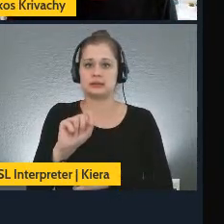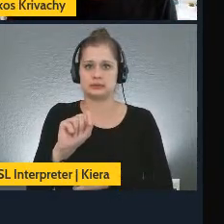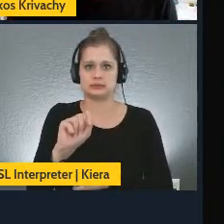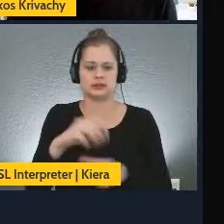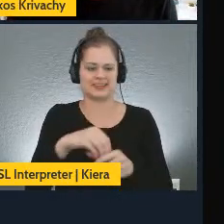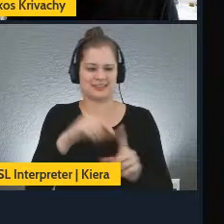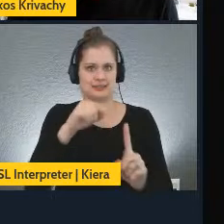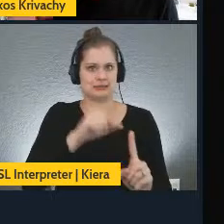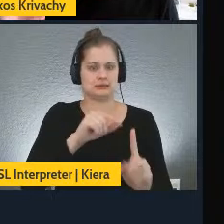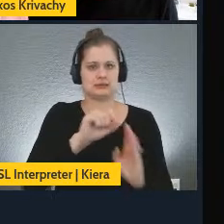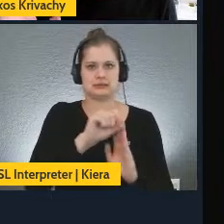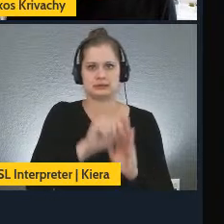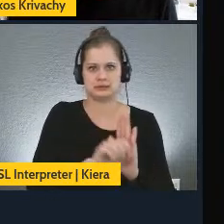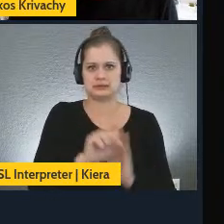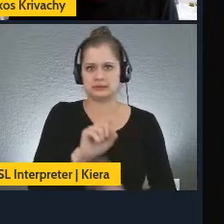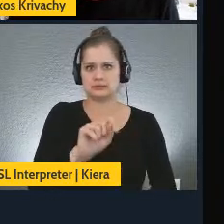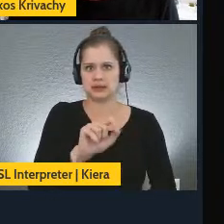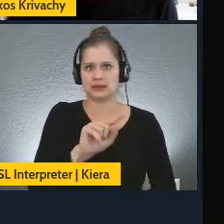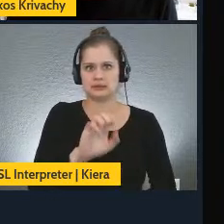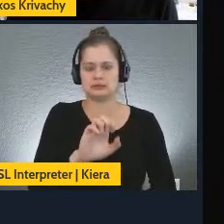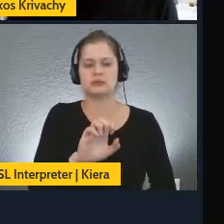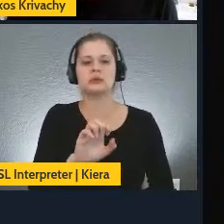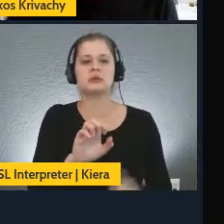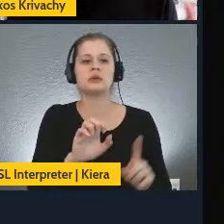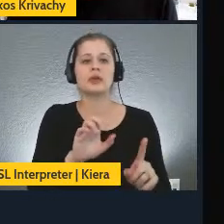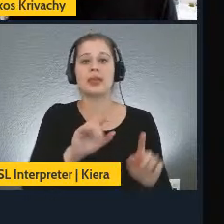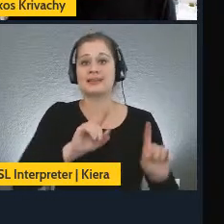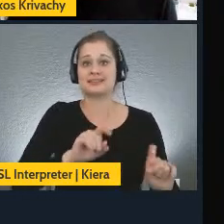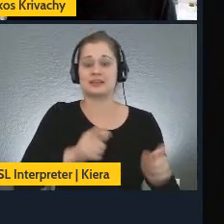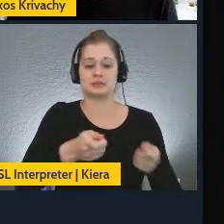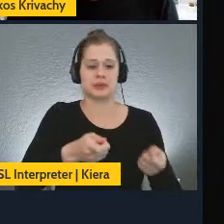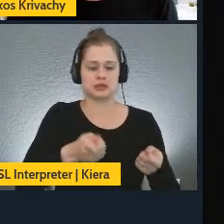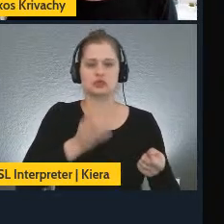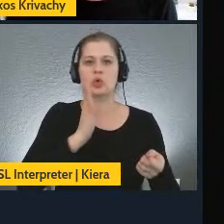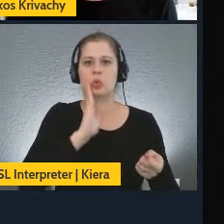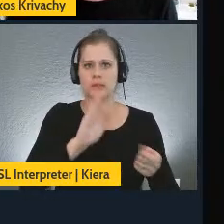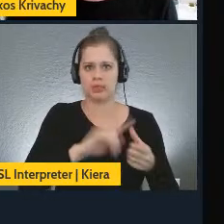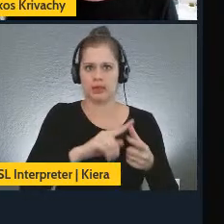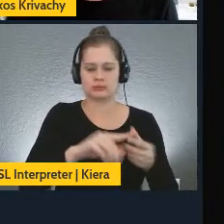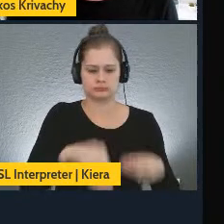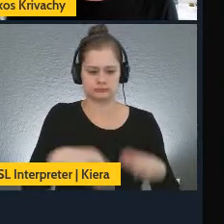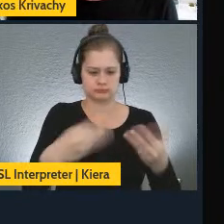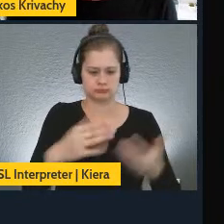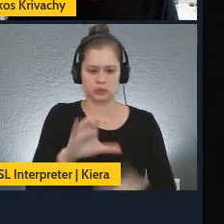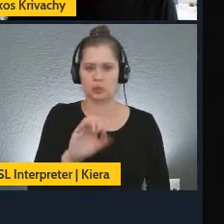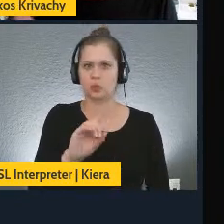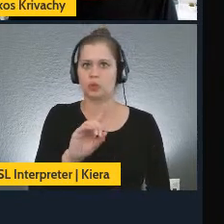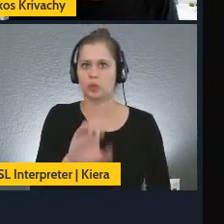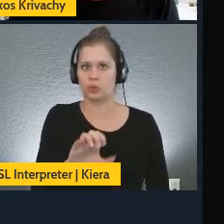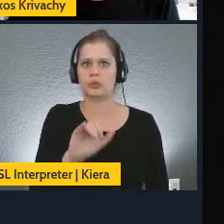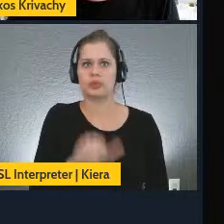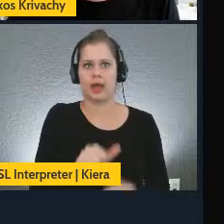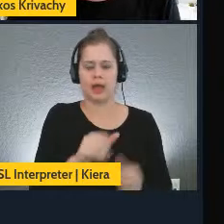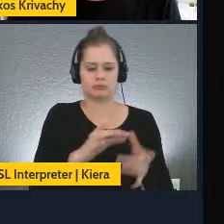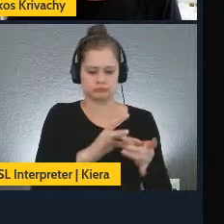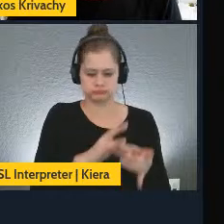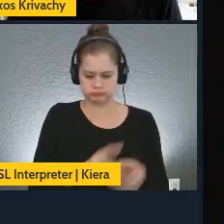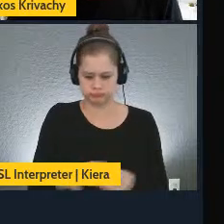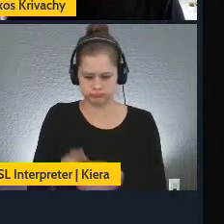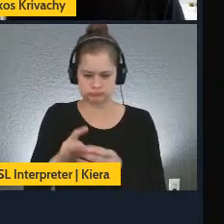it to me. And the test data manager contains that code that then quickly orchestrates our environment to put it in the right